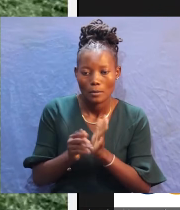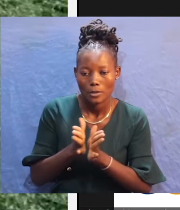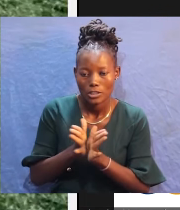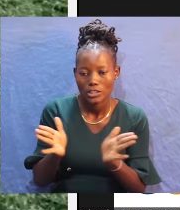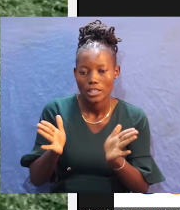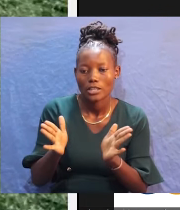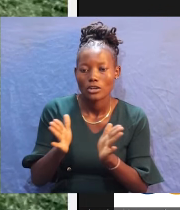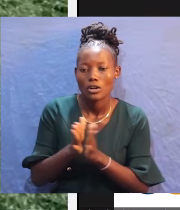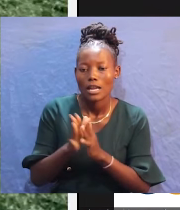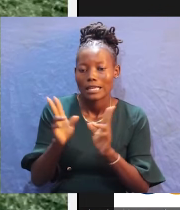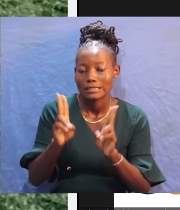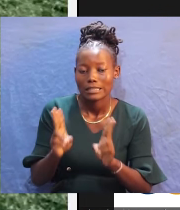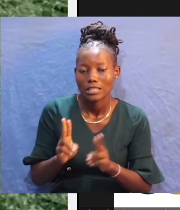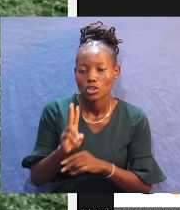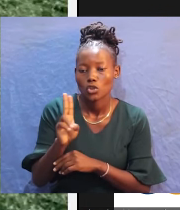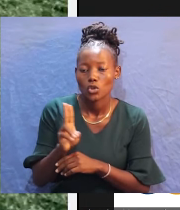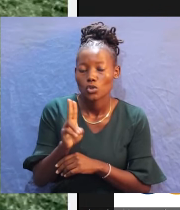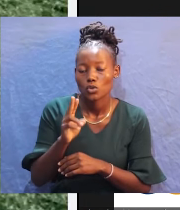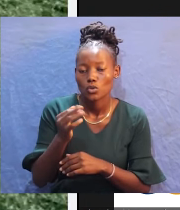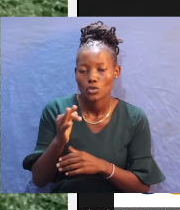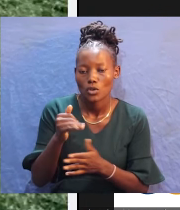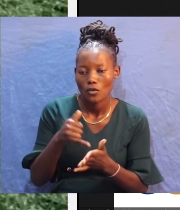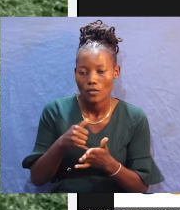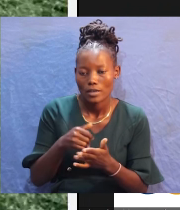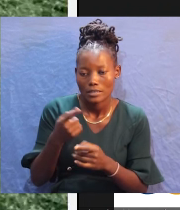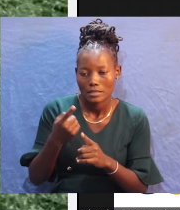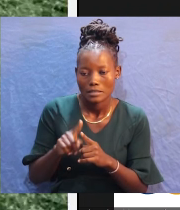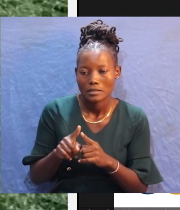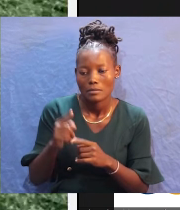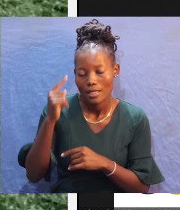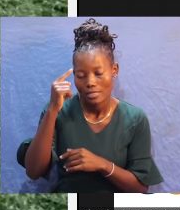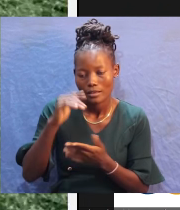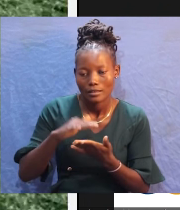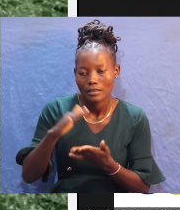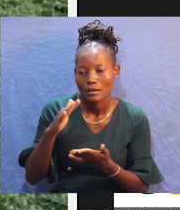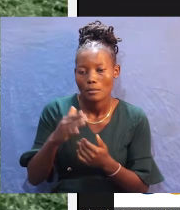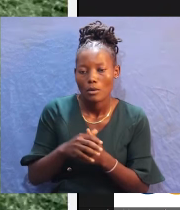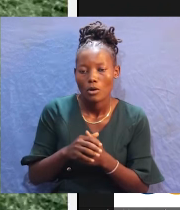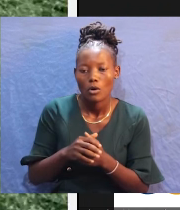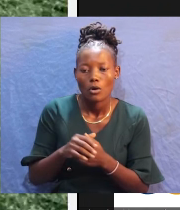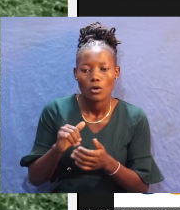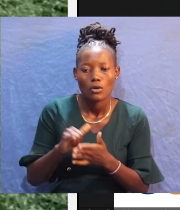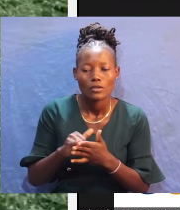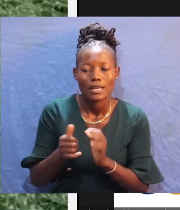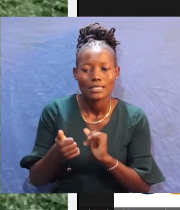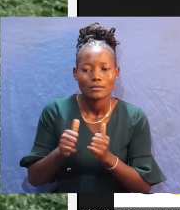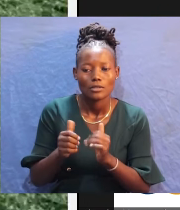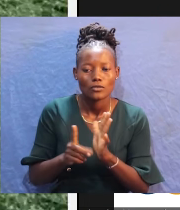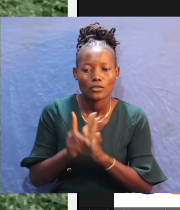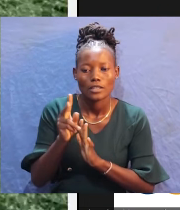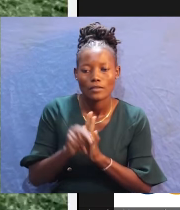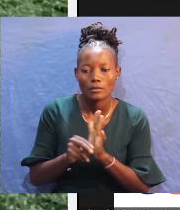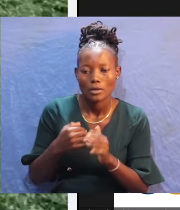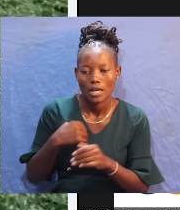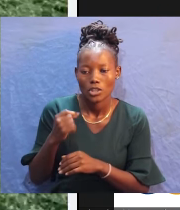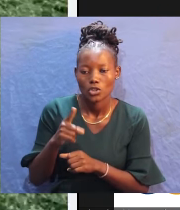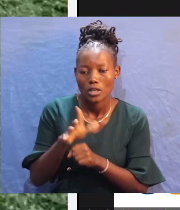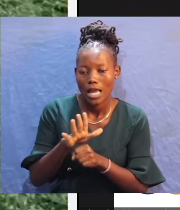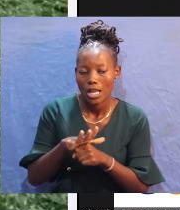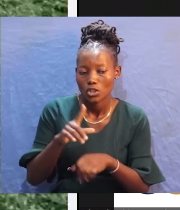an international use of what is. But take in mind that whoever is using sport for development, I have many times